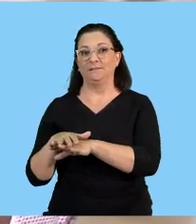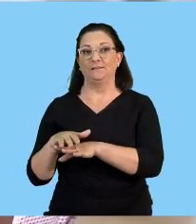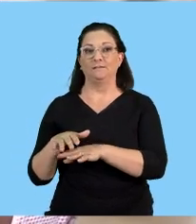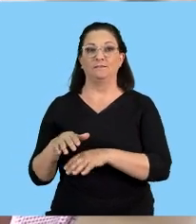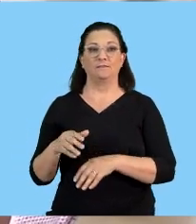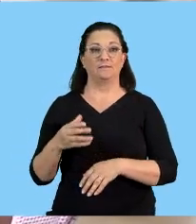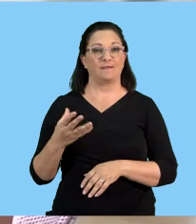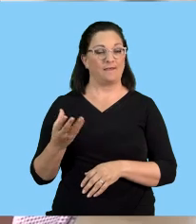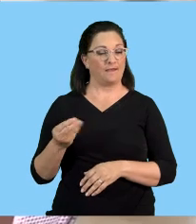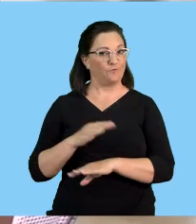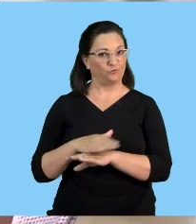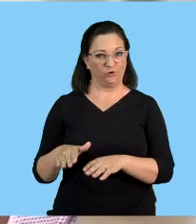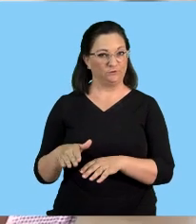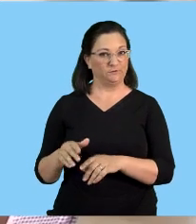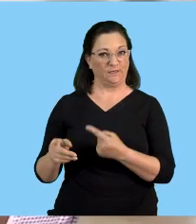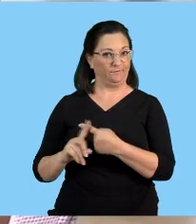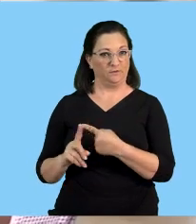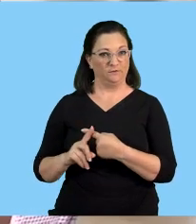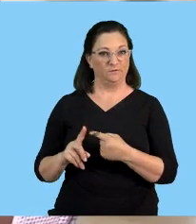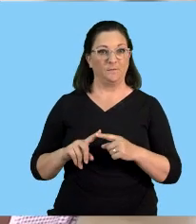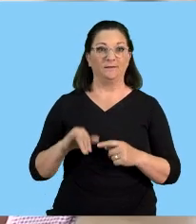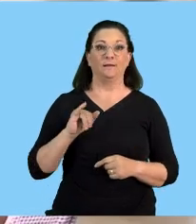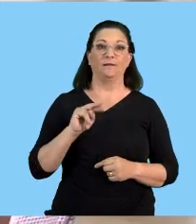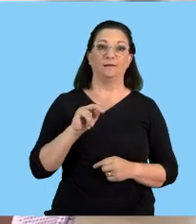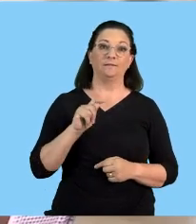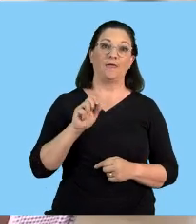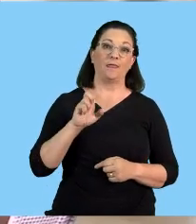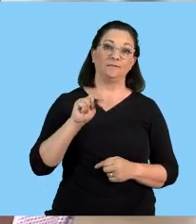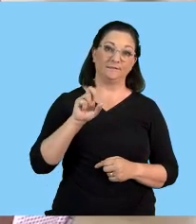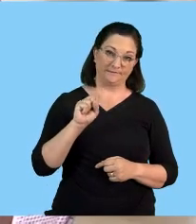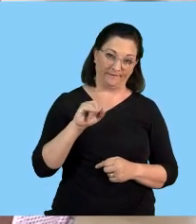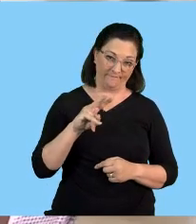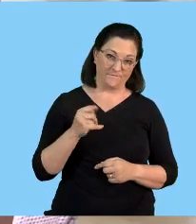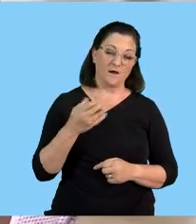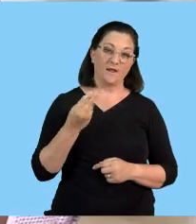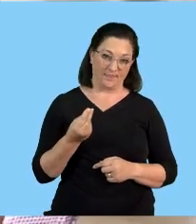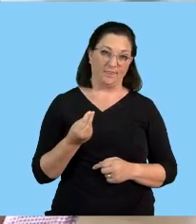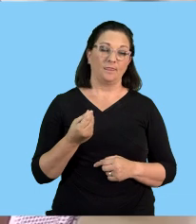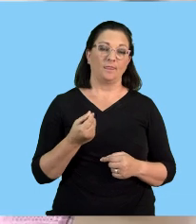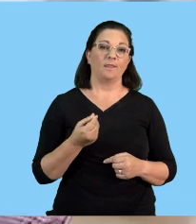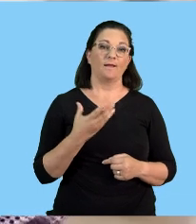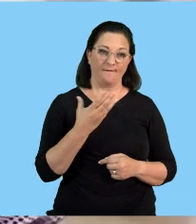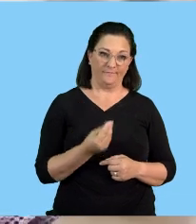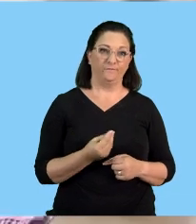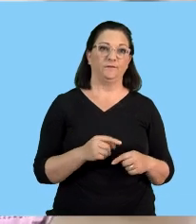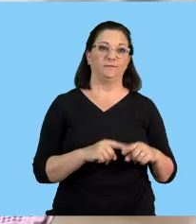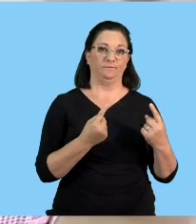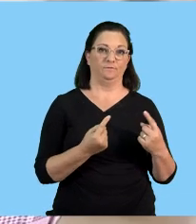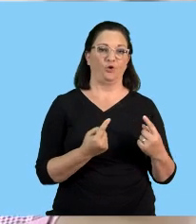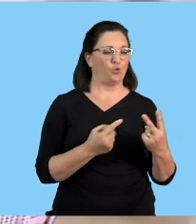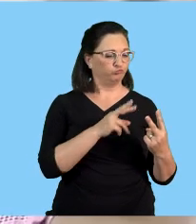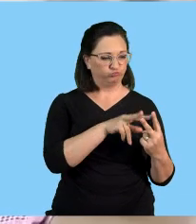do not have advantages. Intensive strategy and diversification strategy are the only two